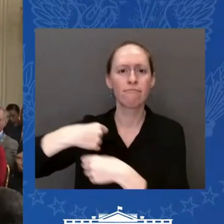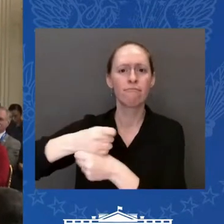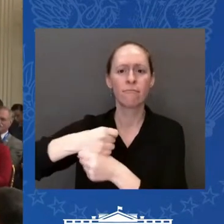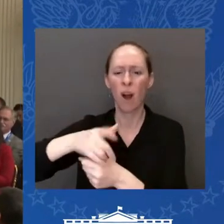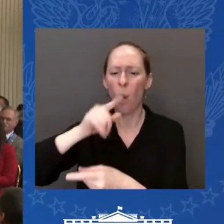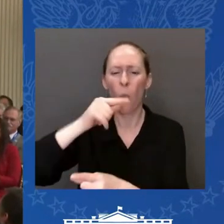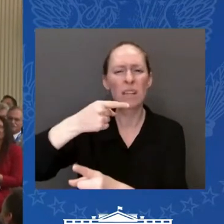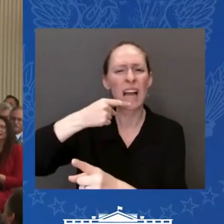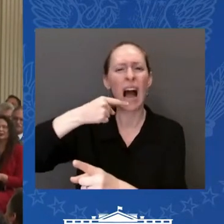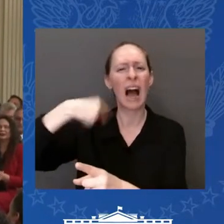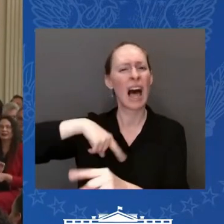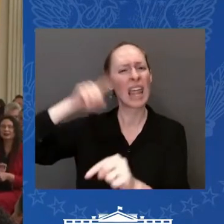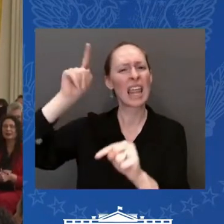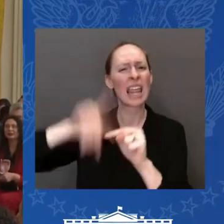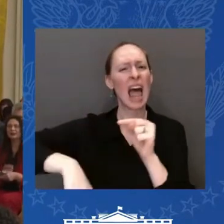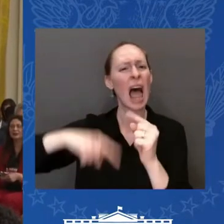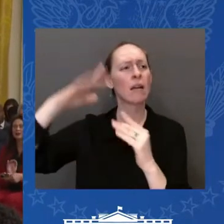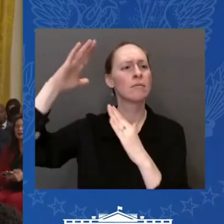joke.